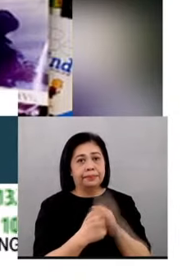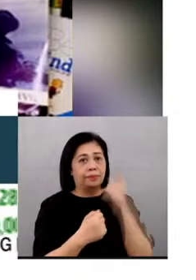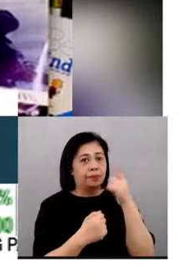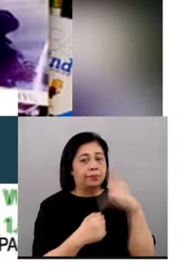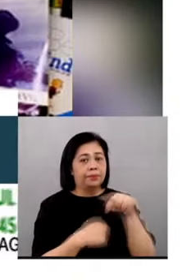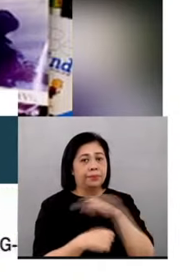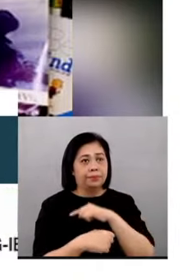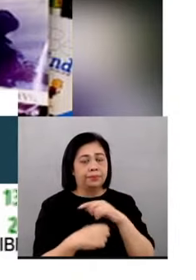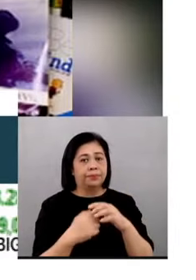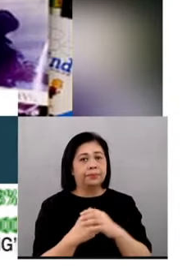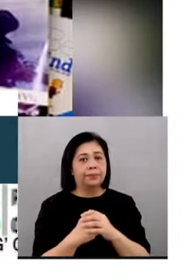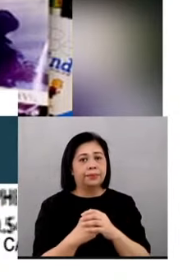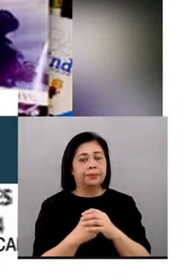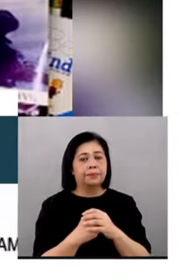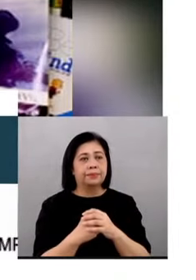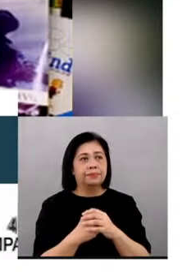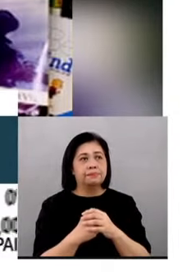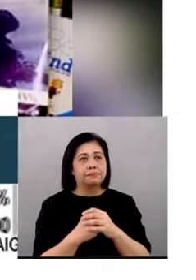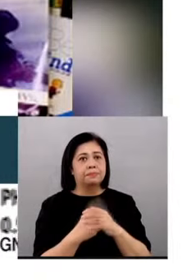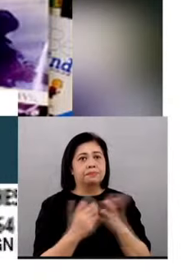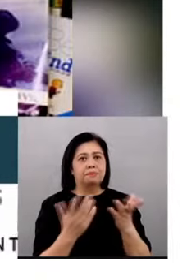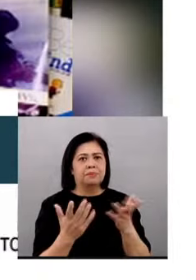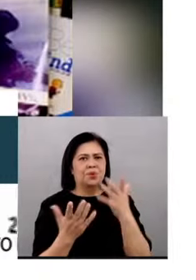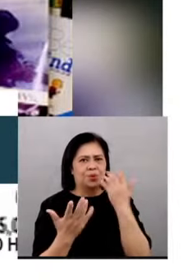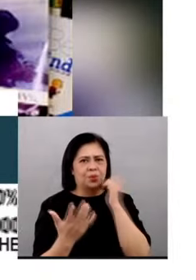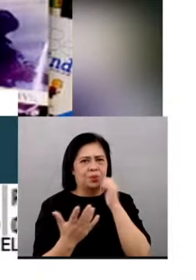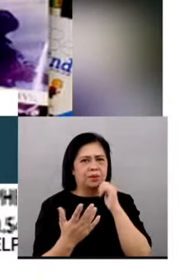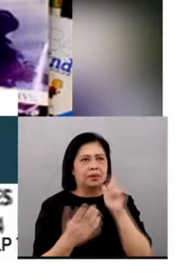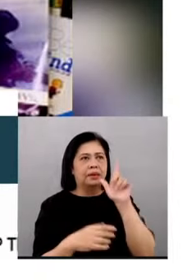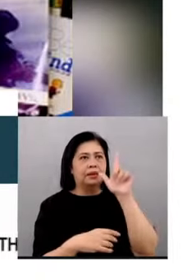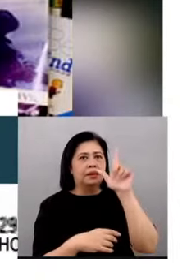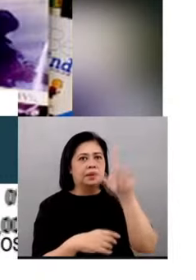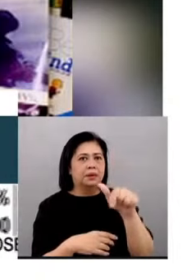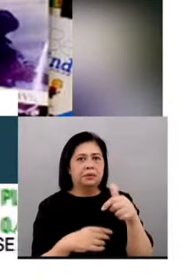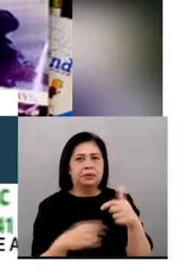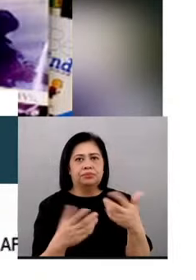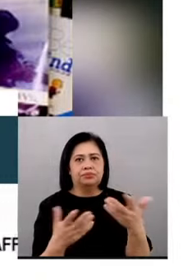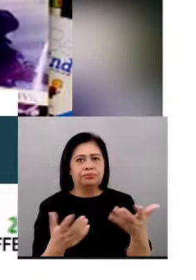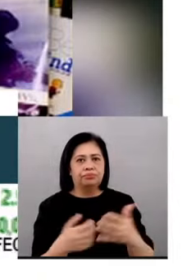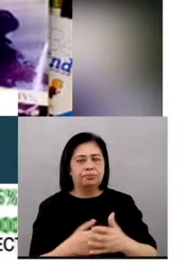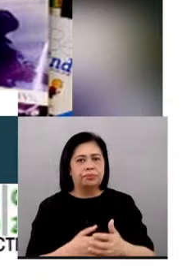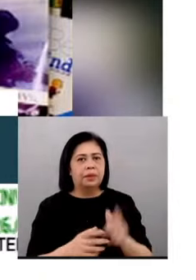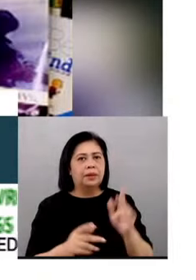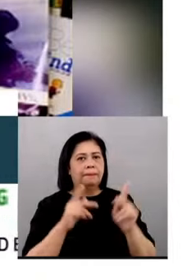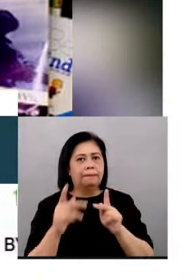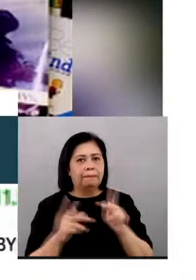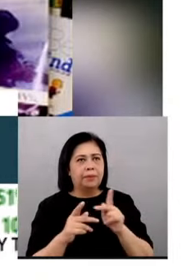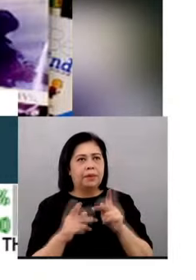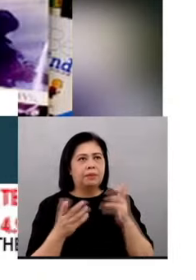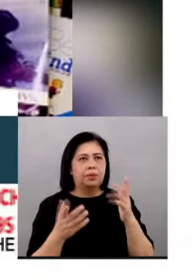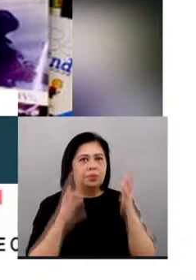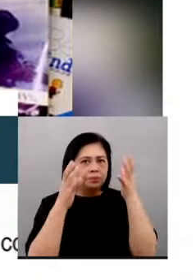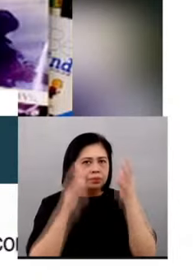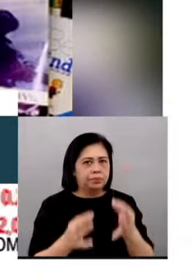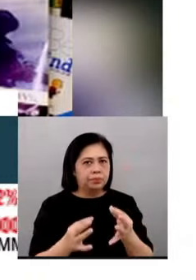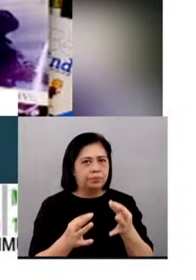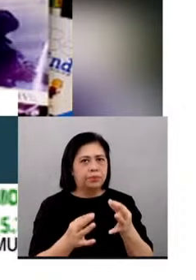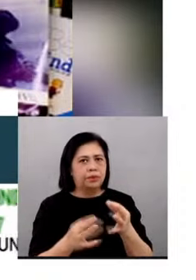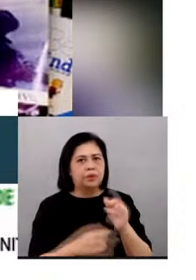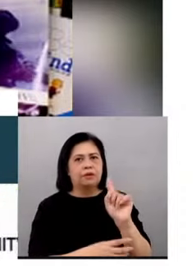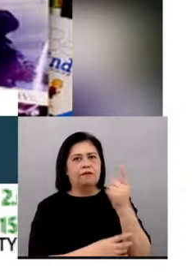mean, that's always been the case. Eventually, anyway, people do settle on their first